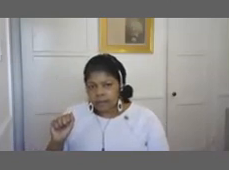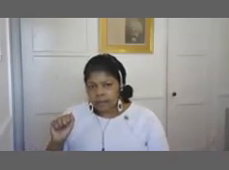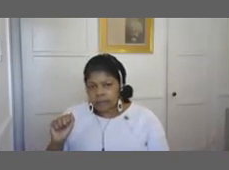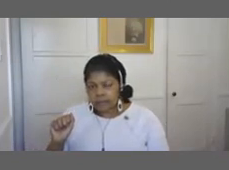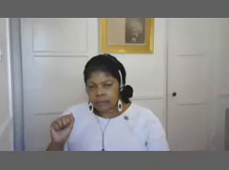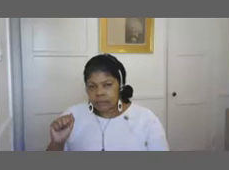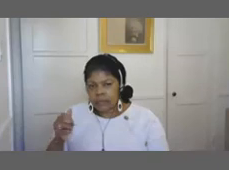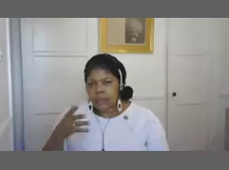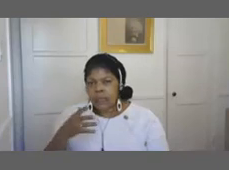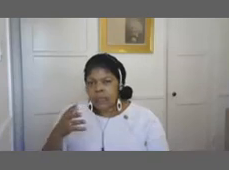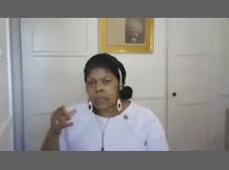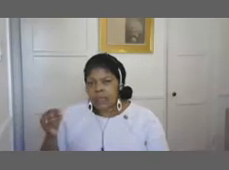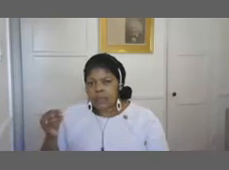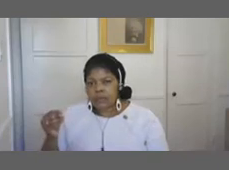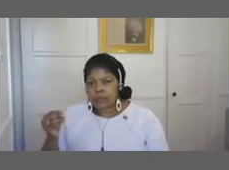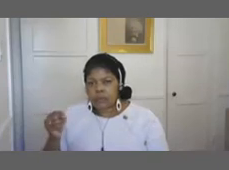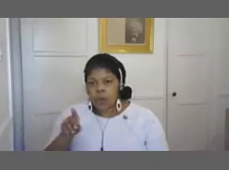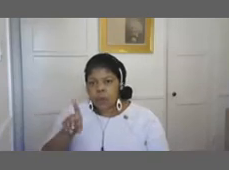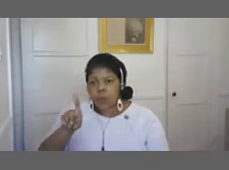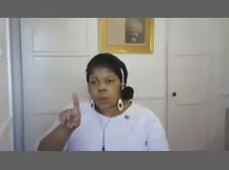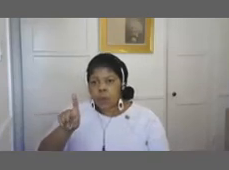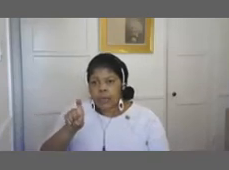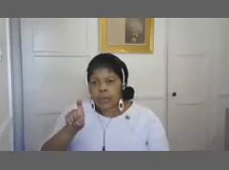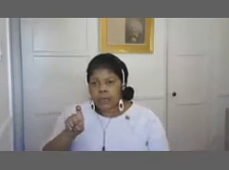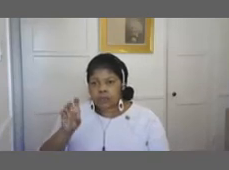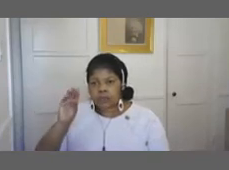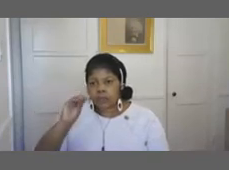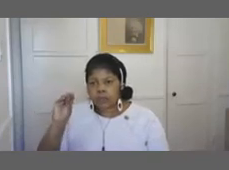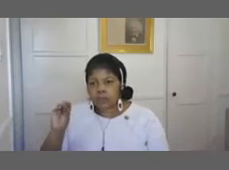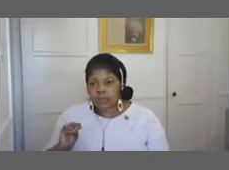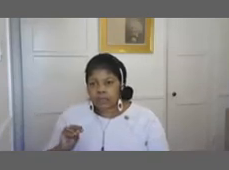And we want 100% yellow.